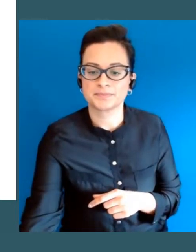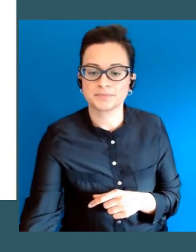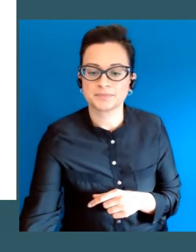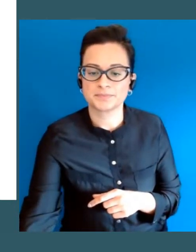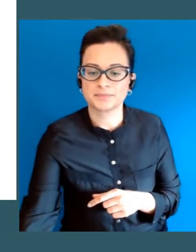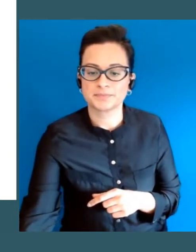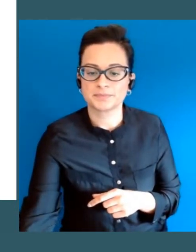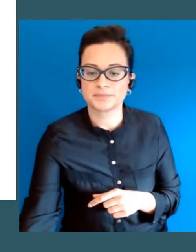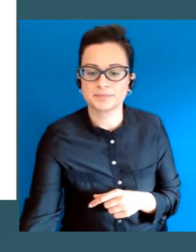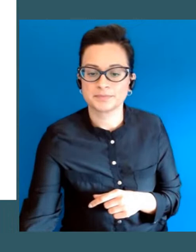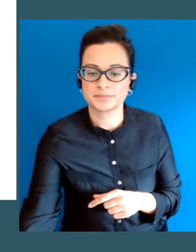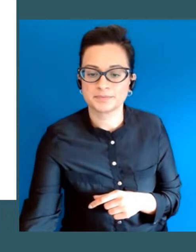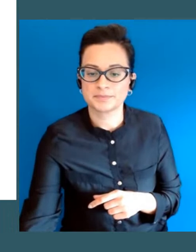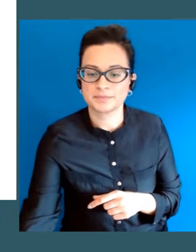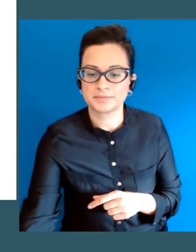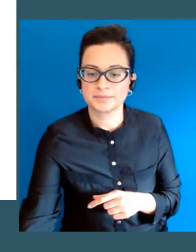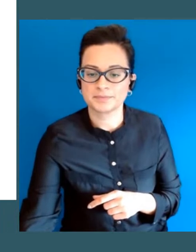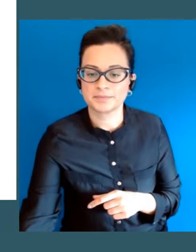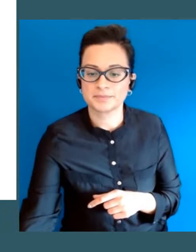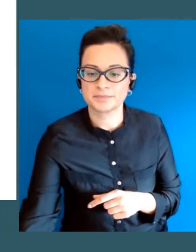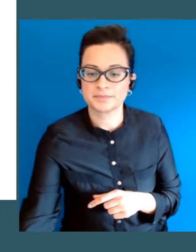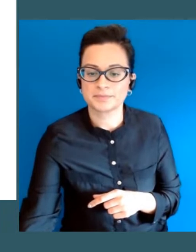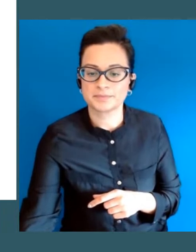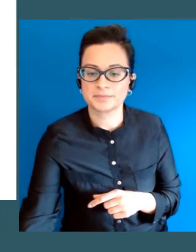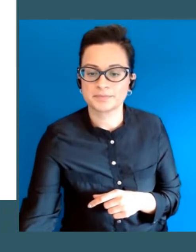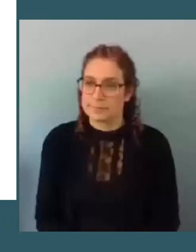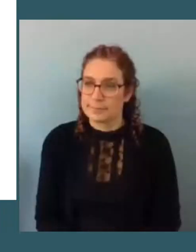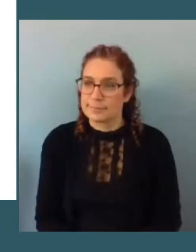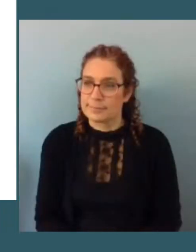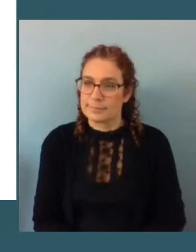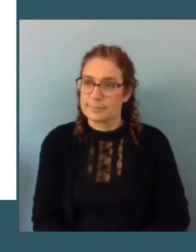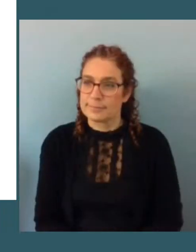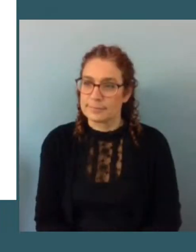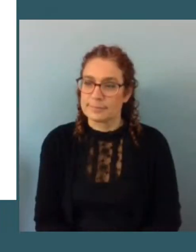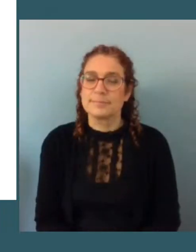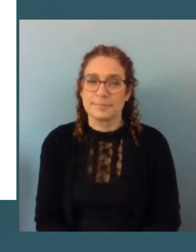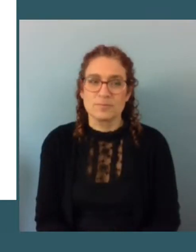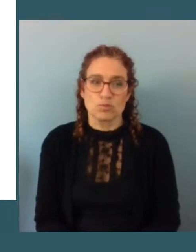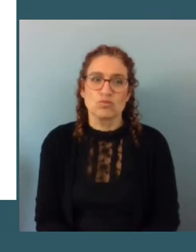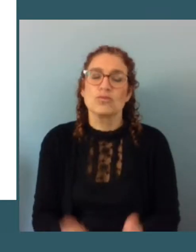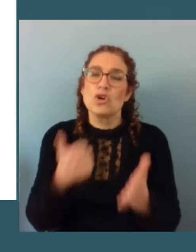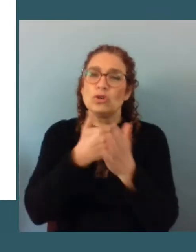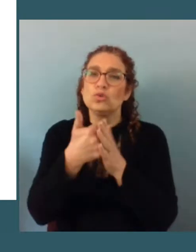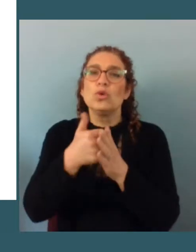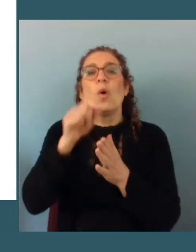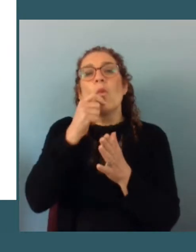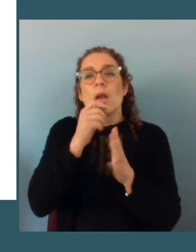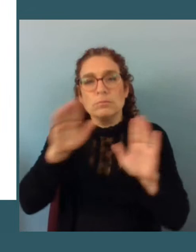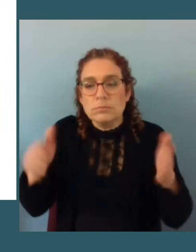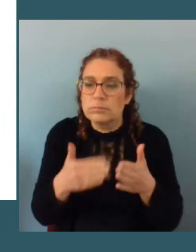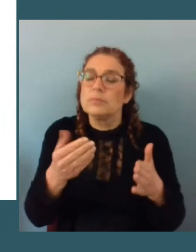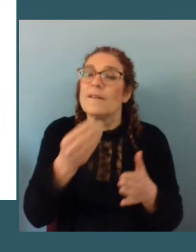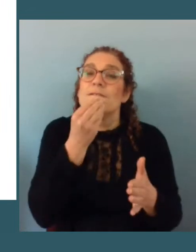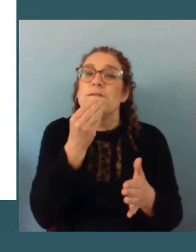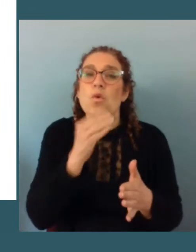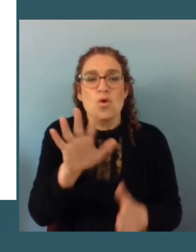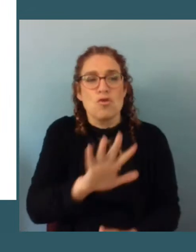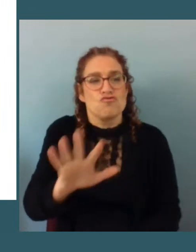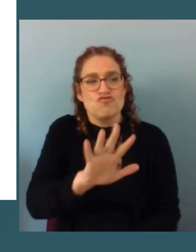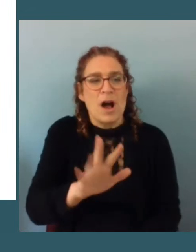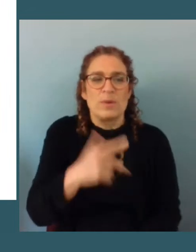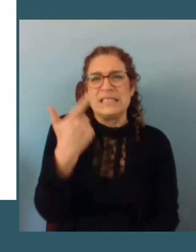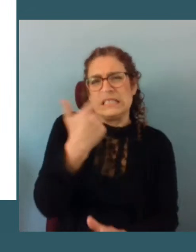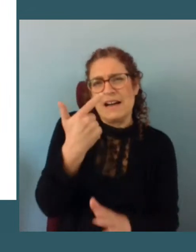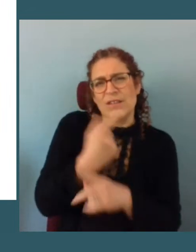months, so 26 weeks, but not before 17 weeks, so 4 months or so. And this is a really daunting time